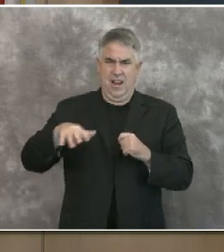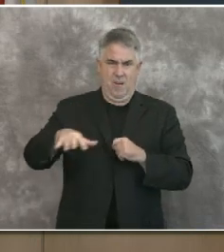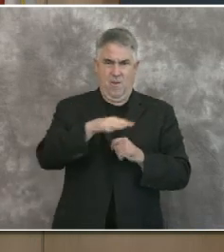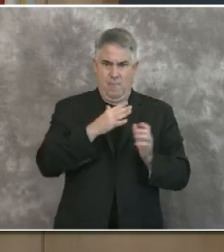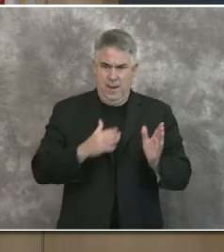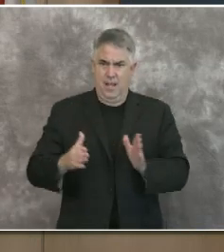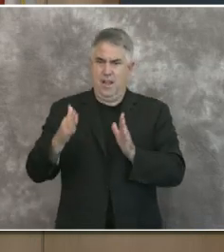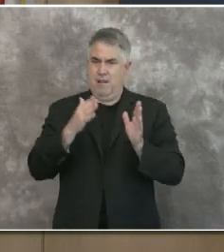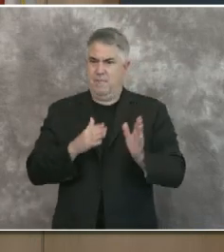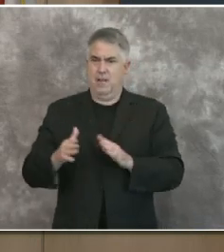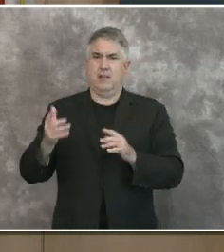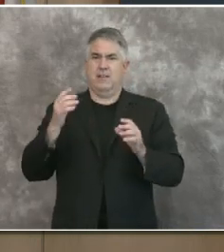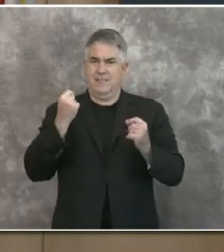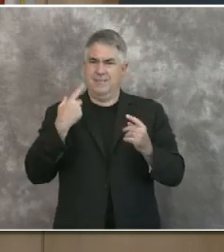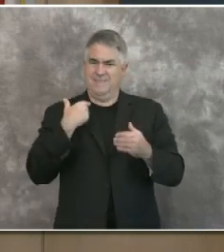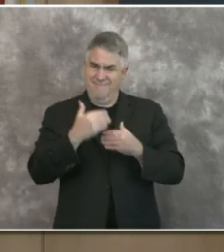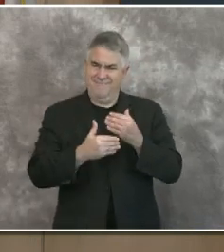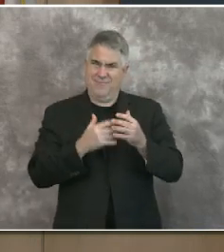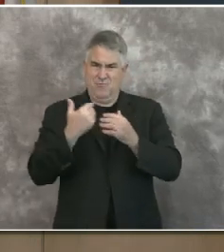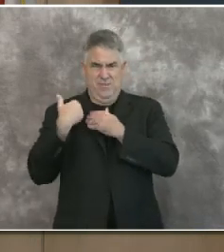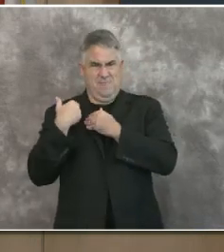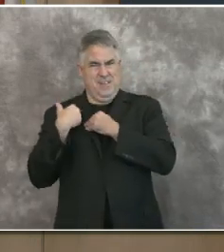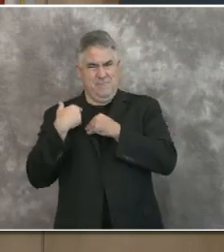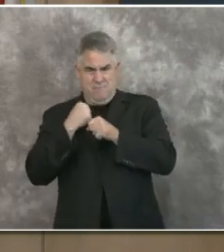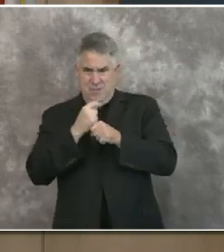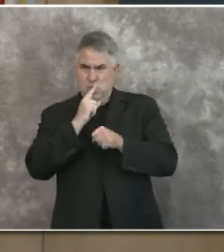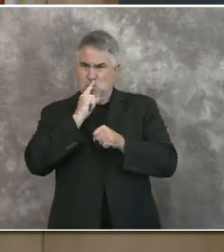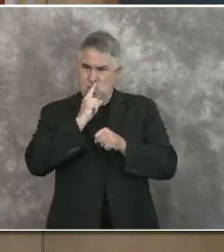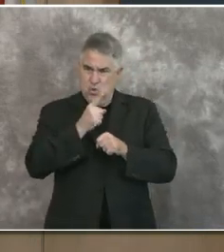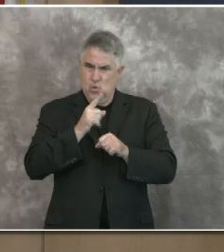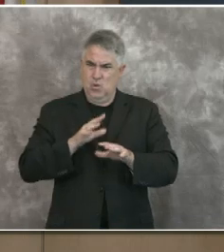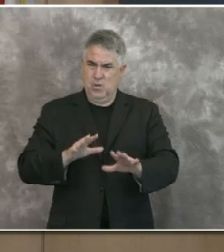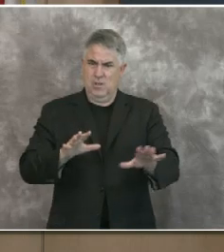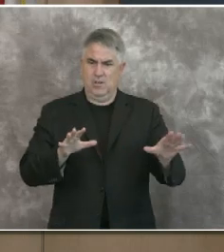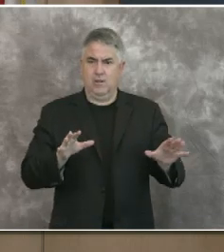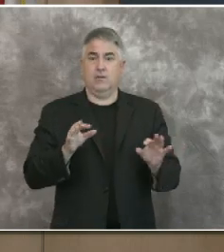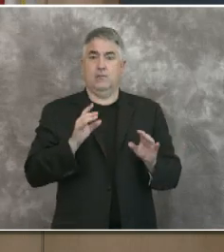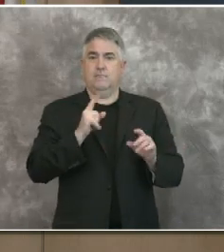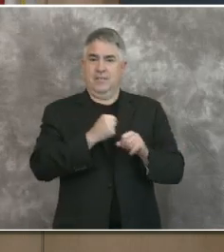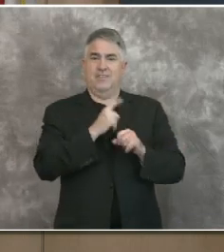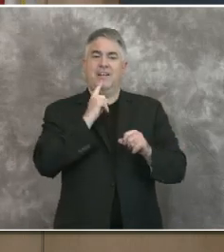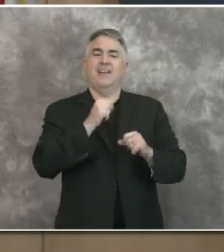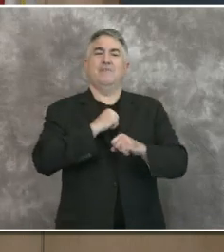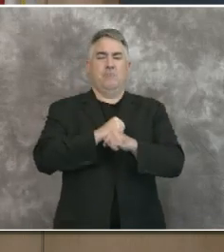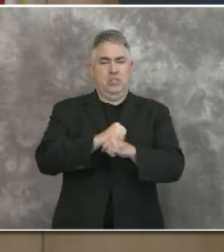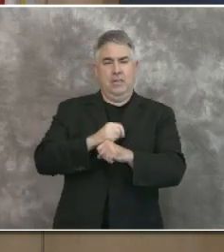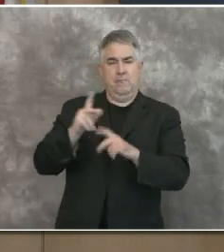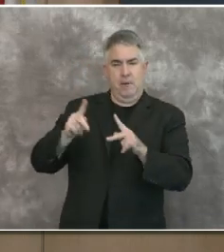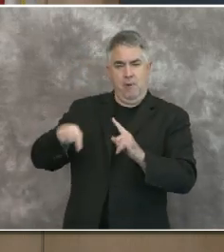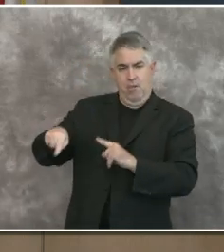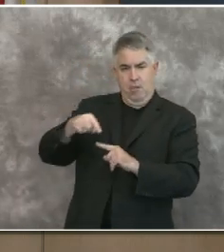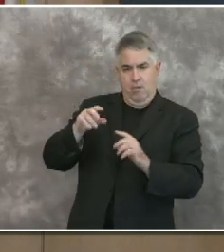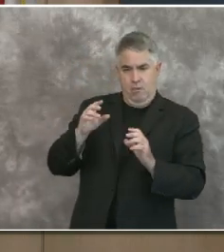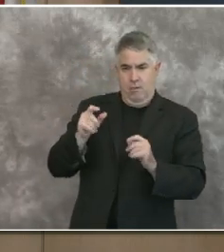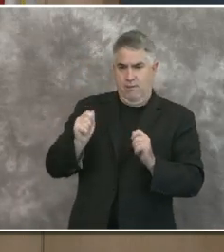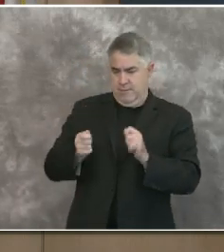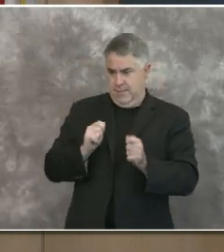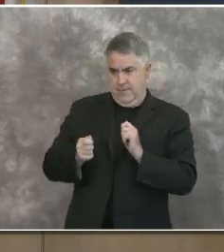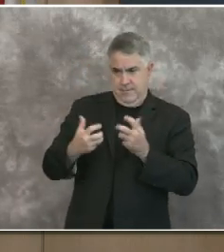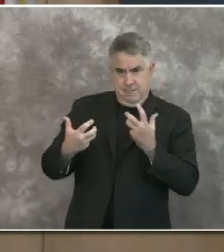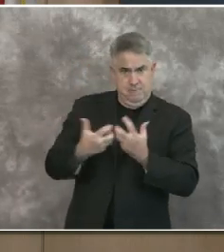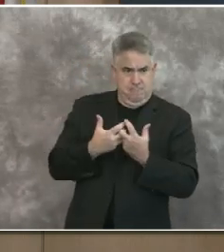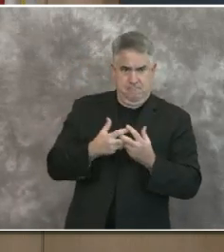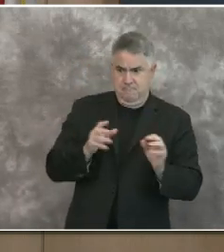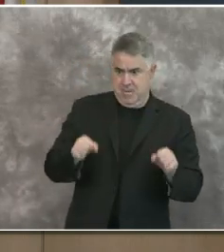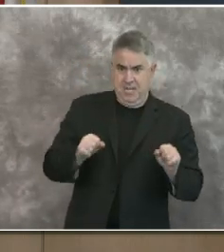have our part to play that we've shown that we can change our actions to protect lives, and now we have to adapt what we've been doing in an effort